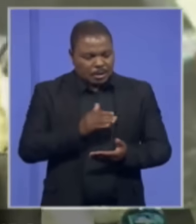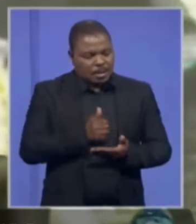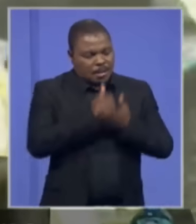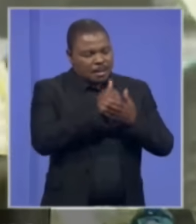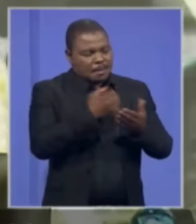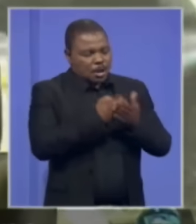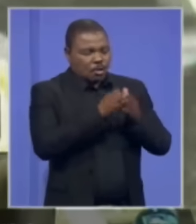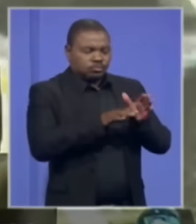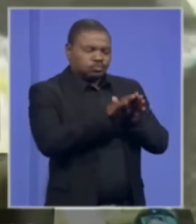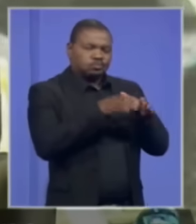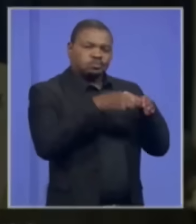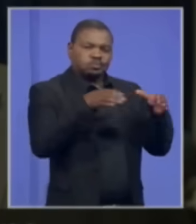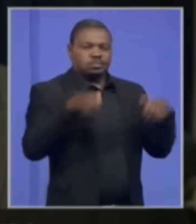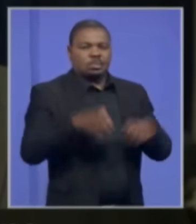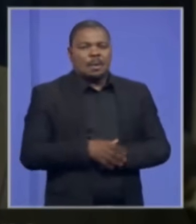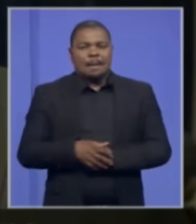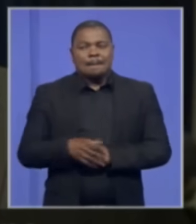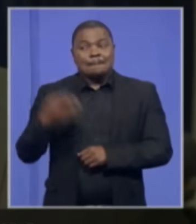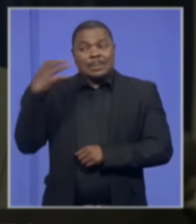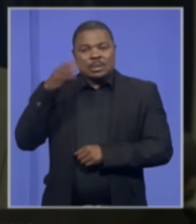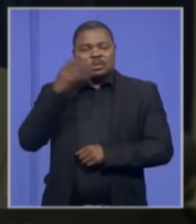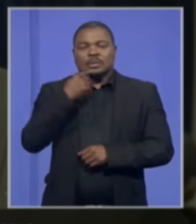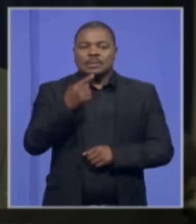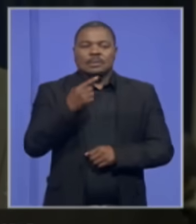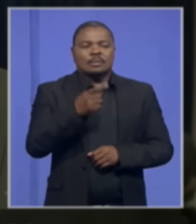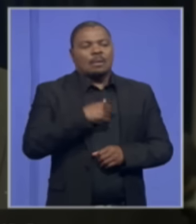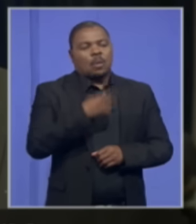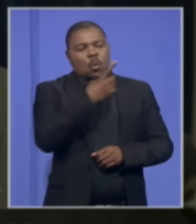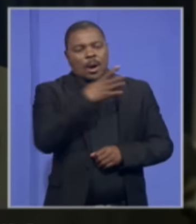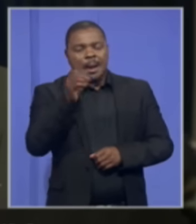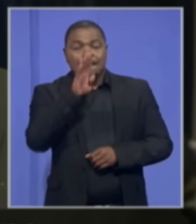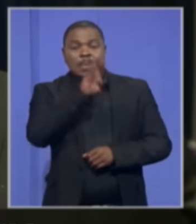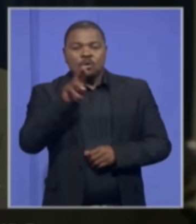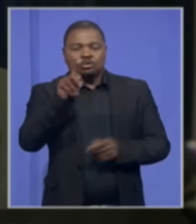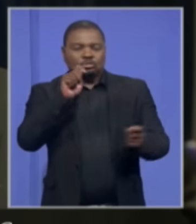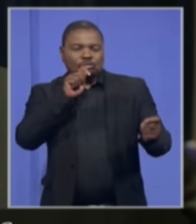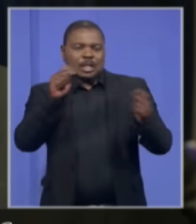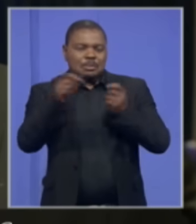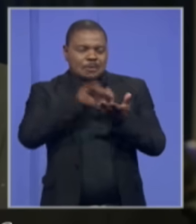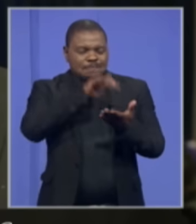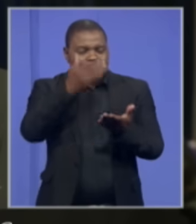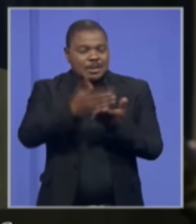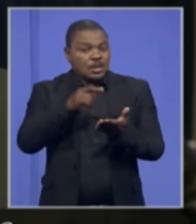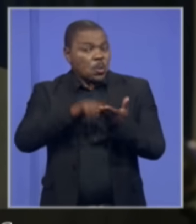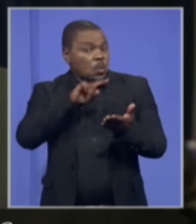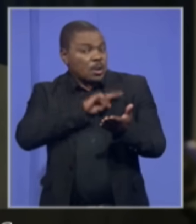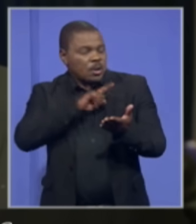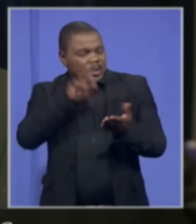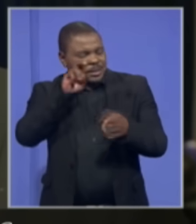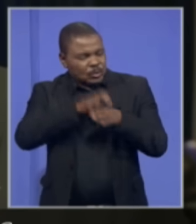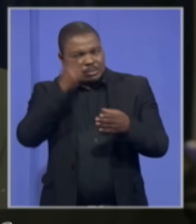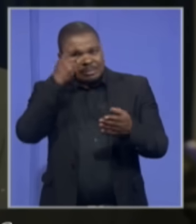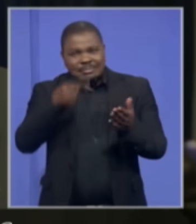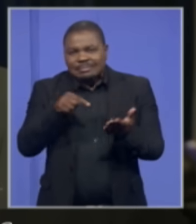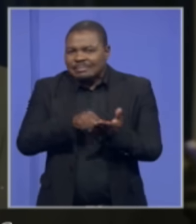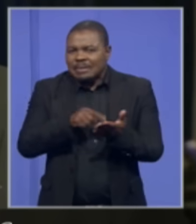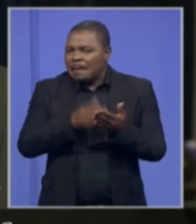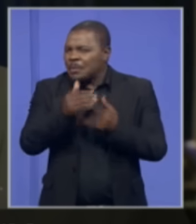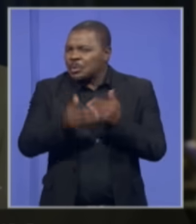Ditaba will also touch on the 100 billion transformation fund. We need to understand, because the closing date has passed, we need to understand what are the